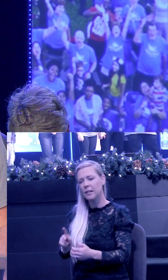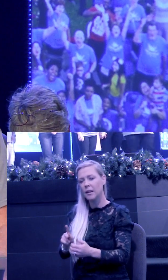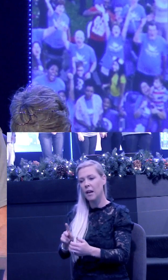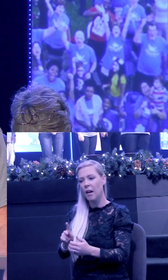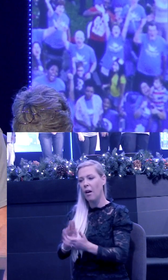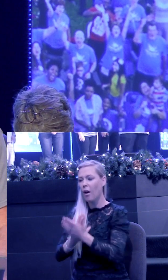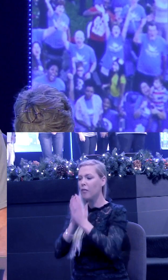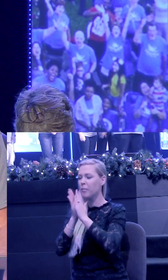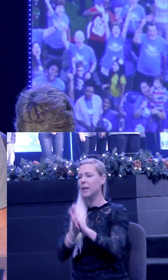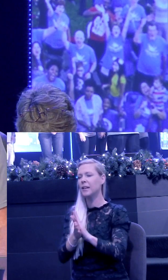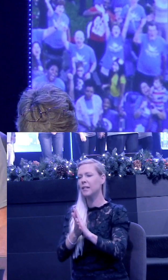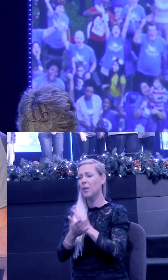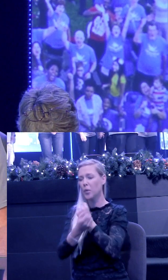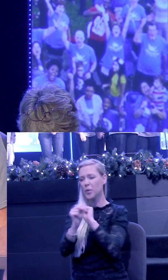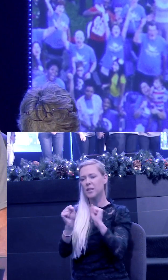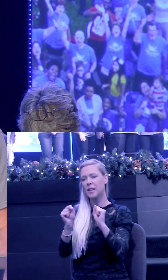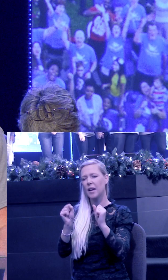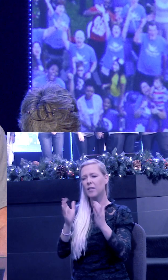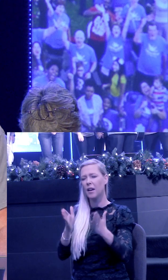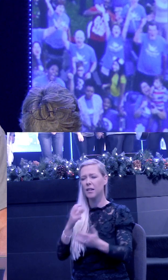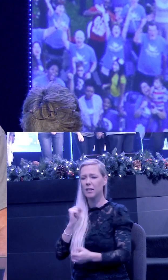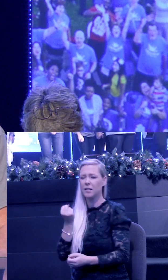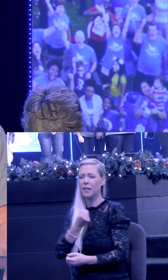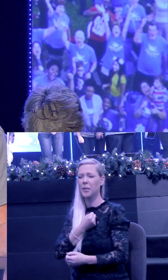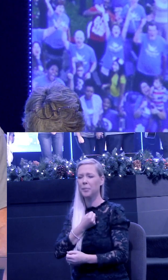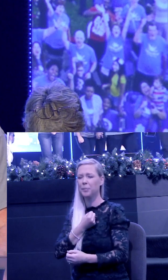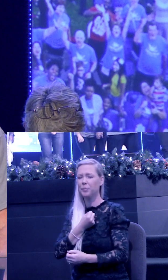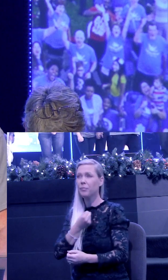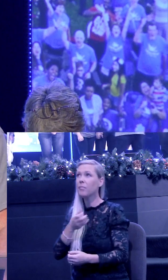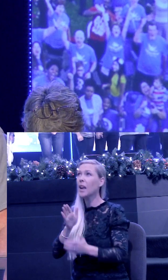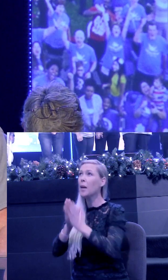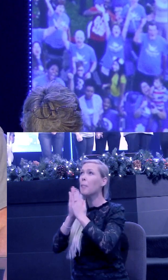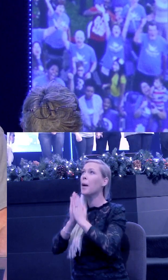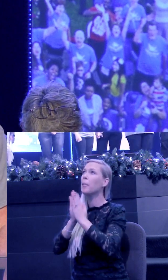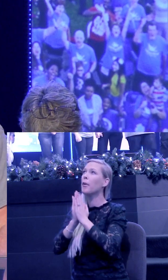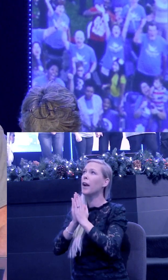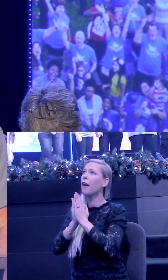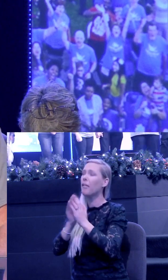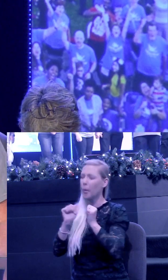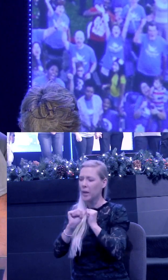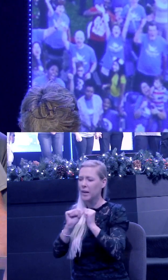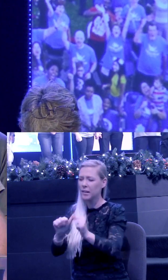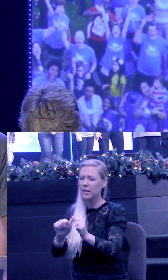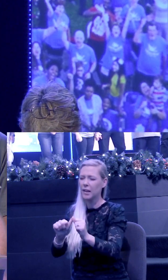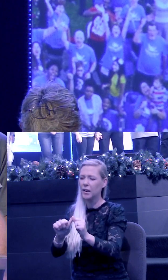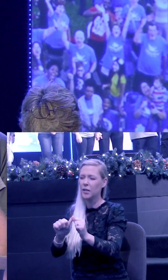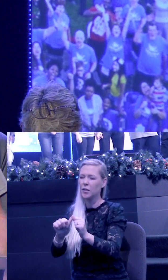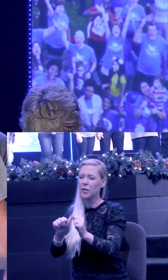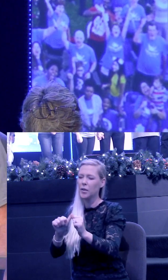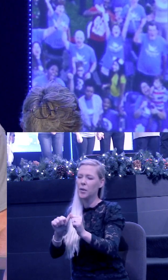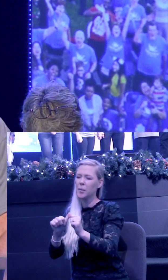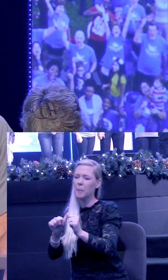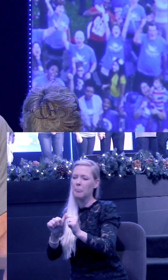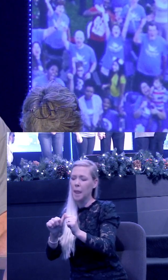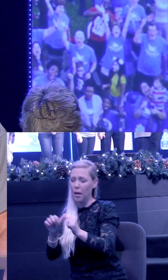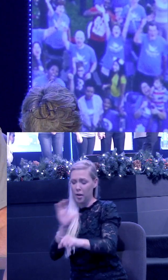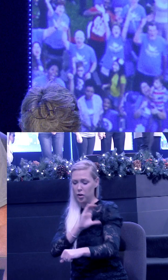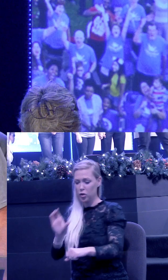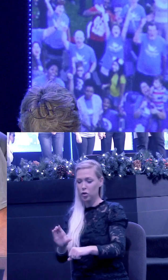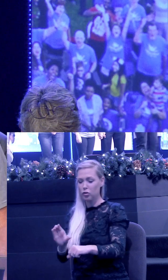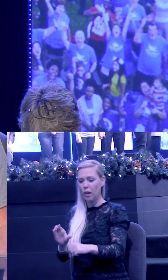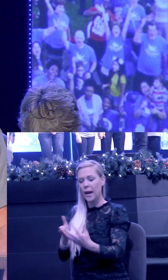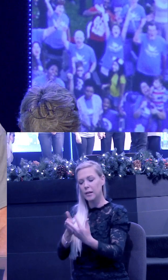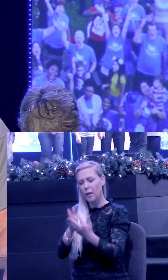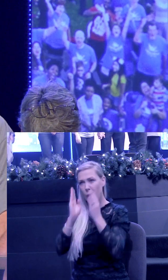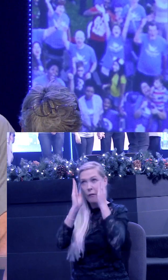us. So, Father, it's my prayer that we would continue on this Christ-centered foundation, and that you would